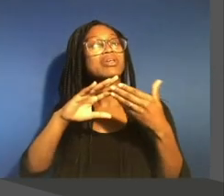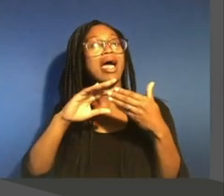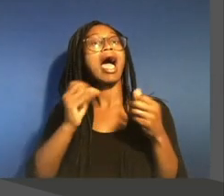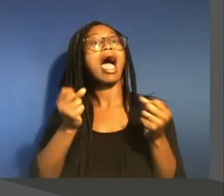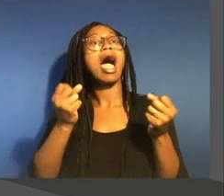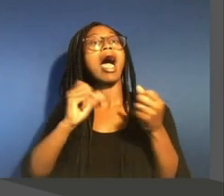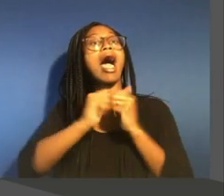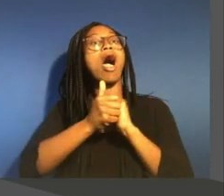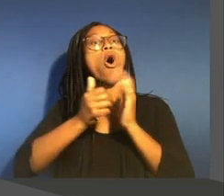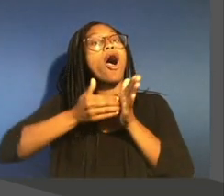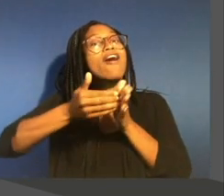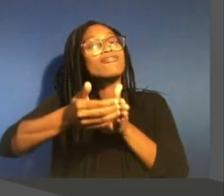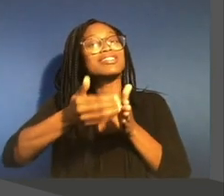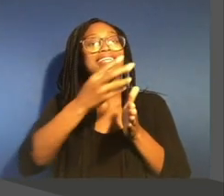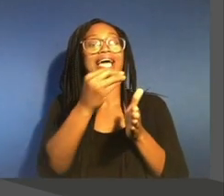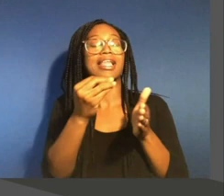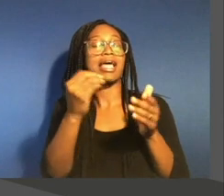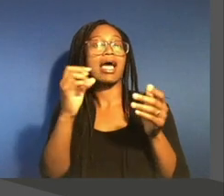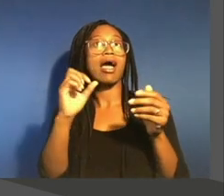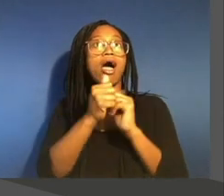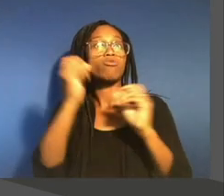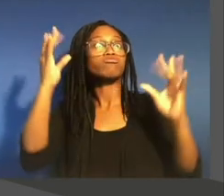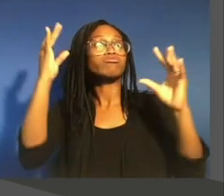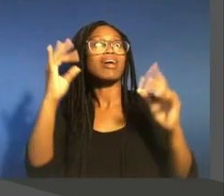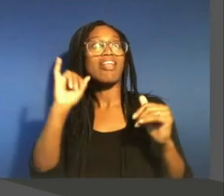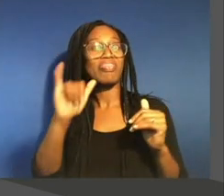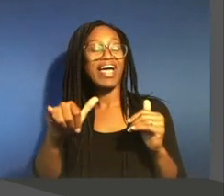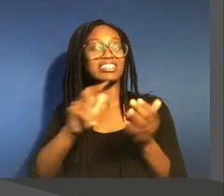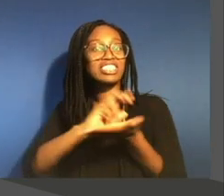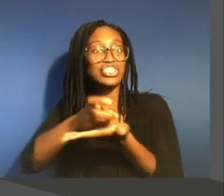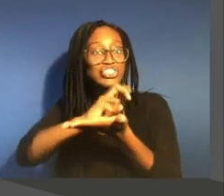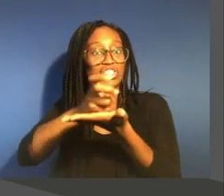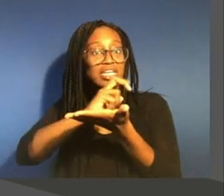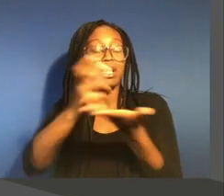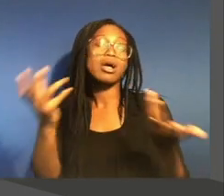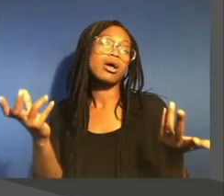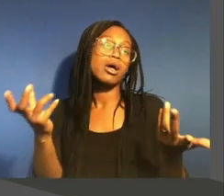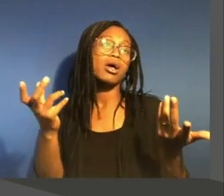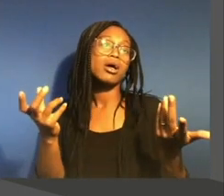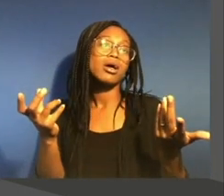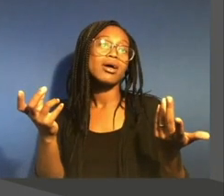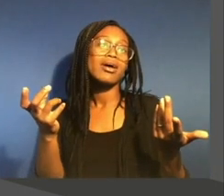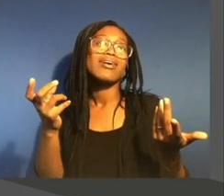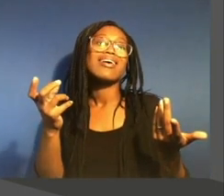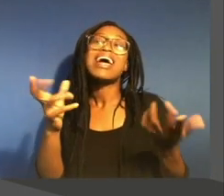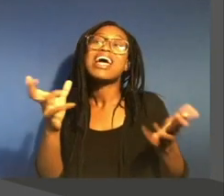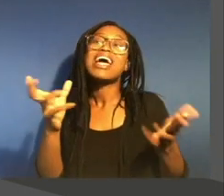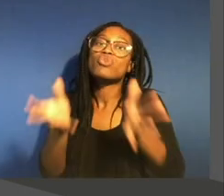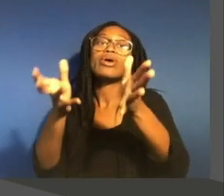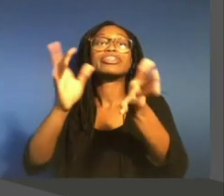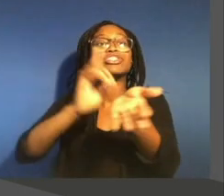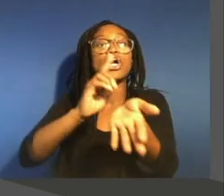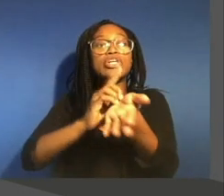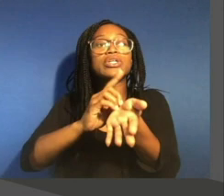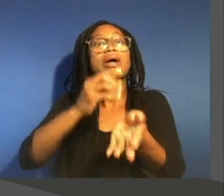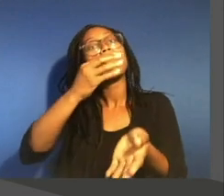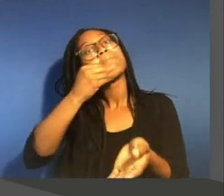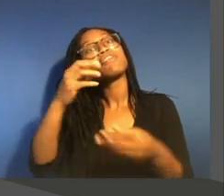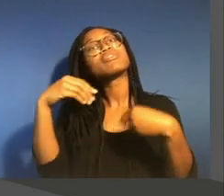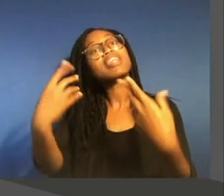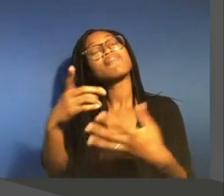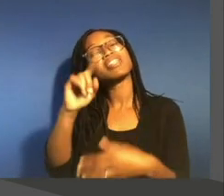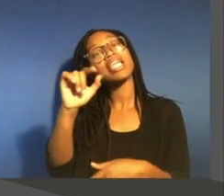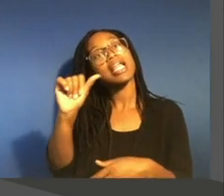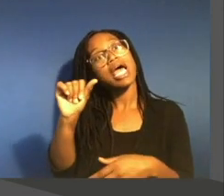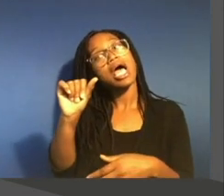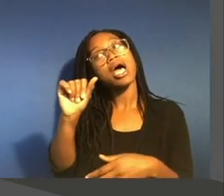not going to be a miracle. It's going to be a tool to help doctors to be better in helping those families.